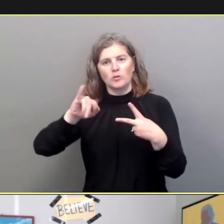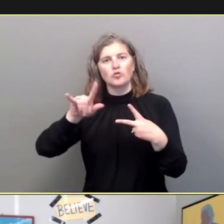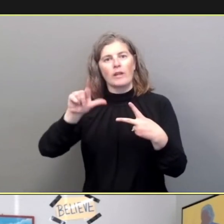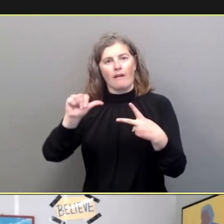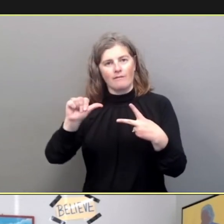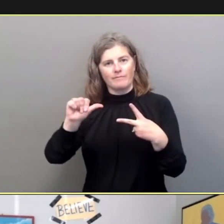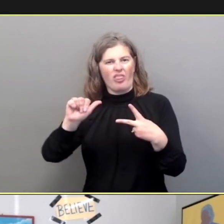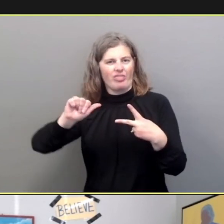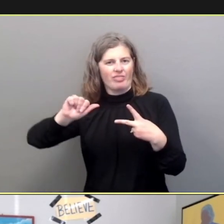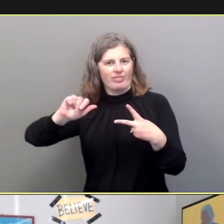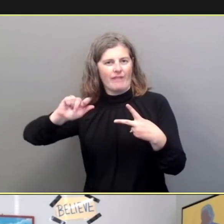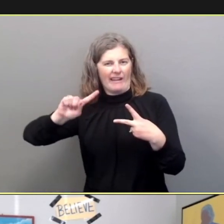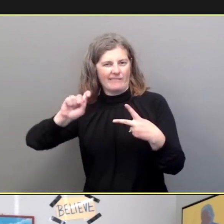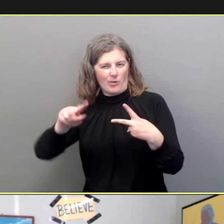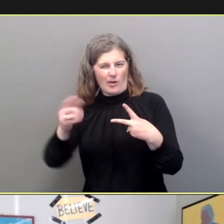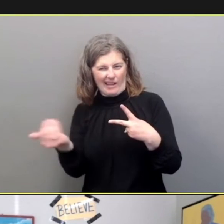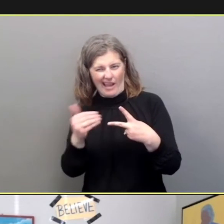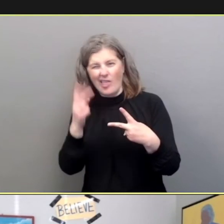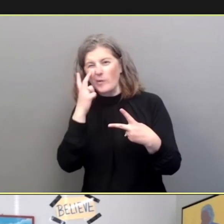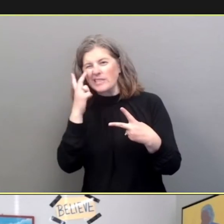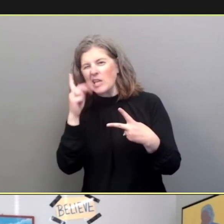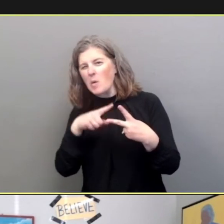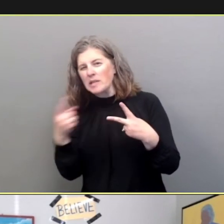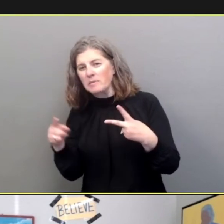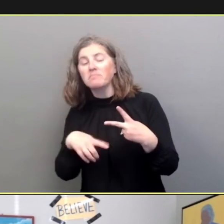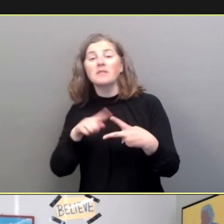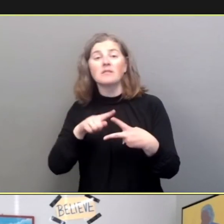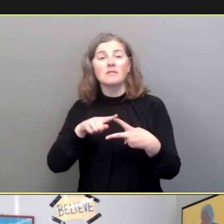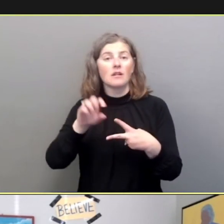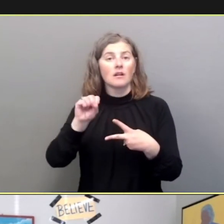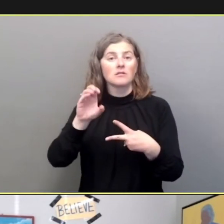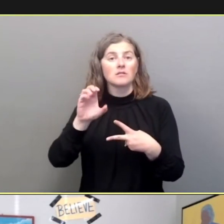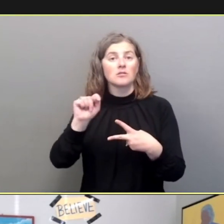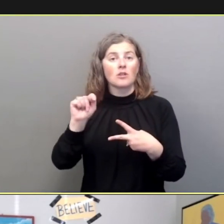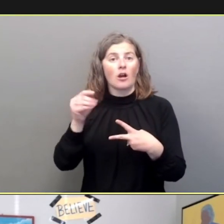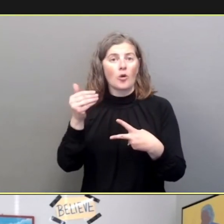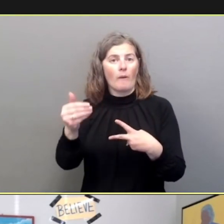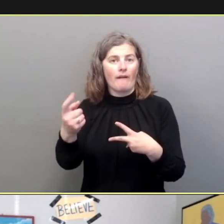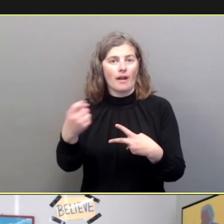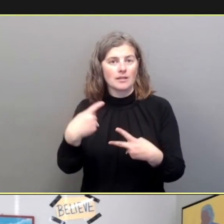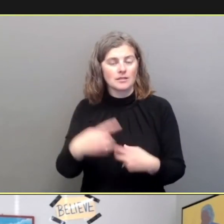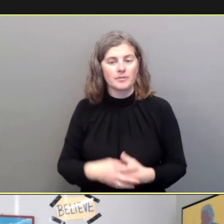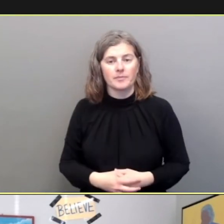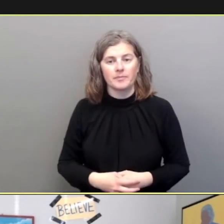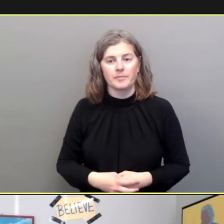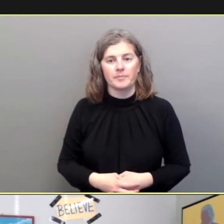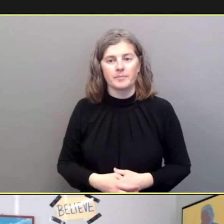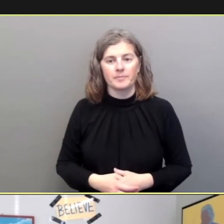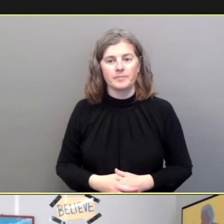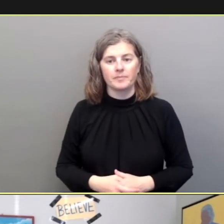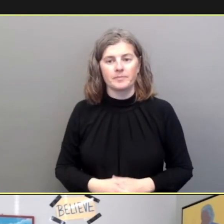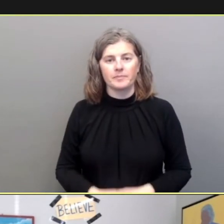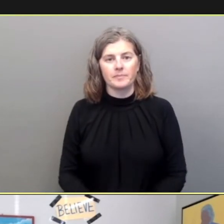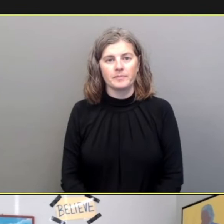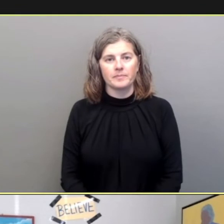question, and then we'll see where we are. Scott, you are unmuted. Feel free to ask your question.